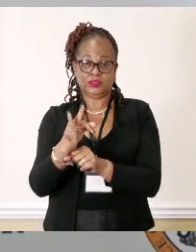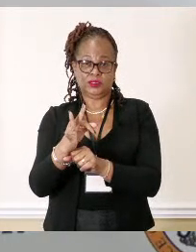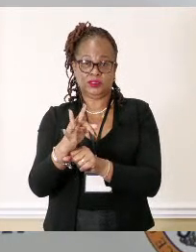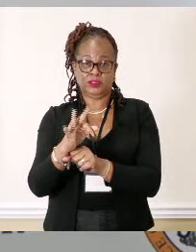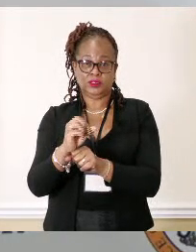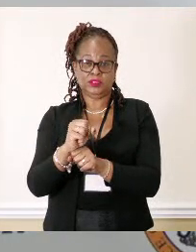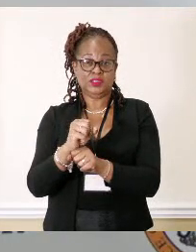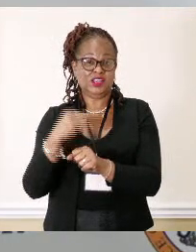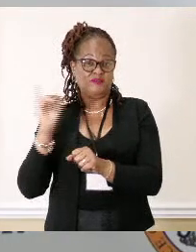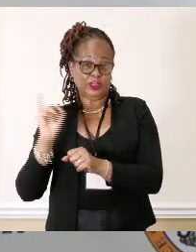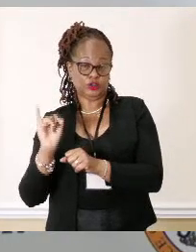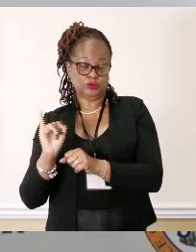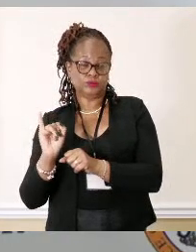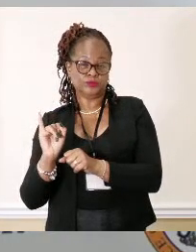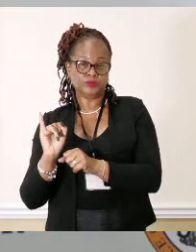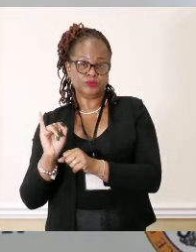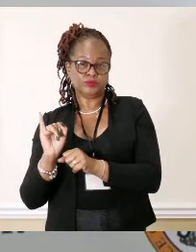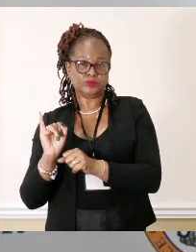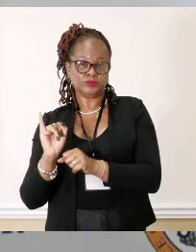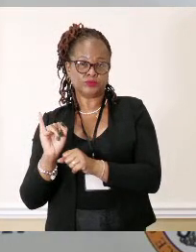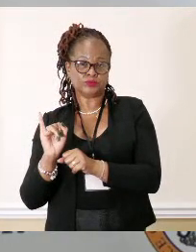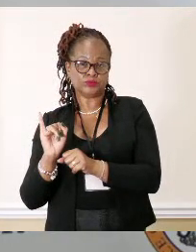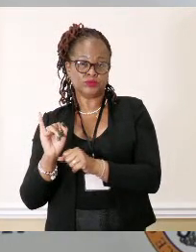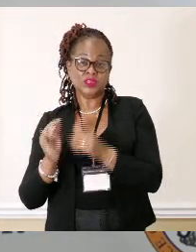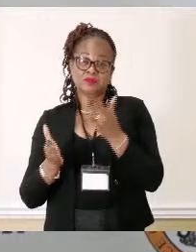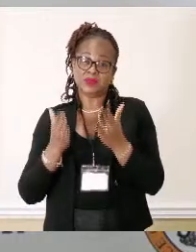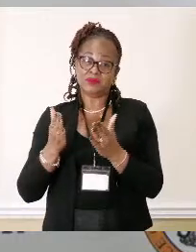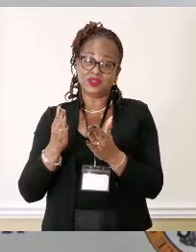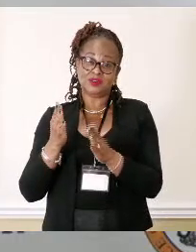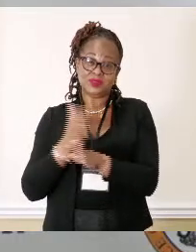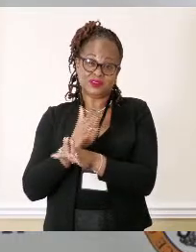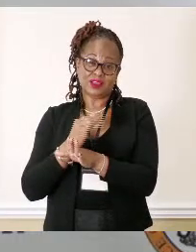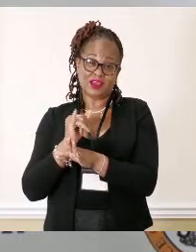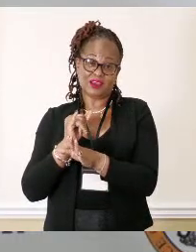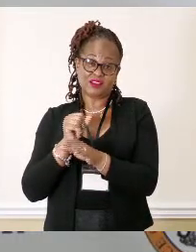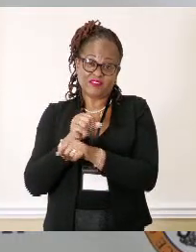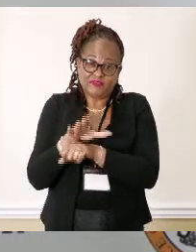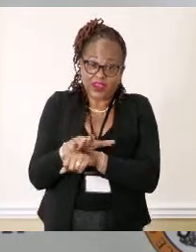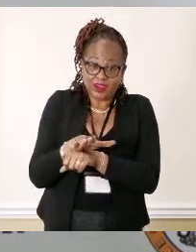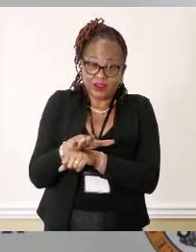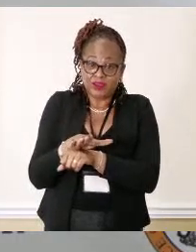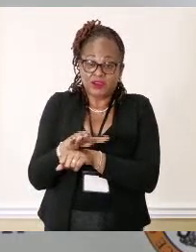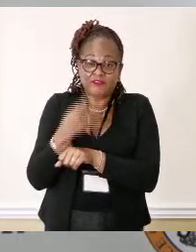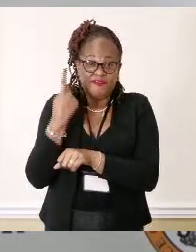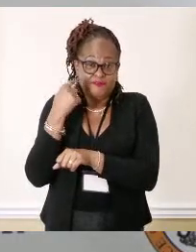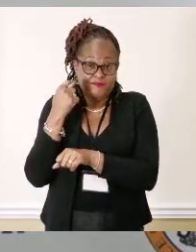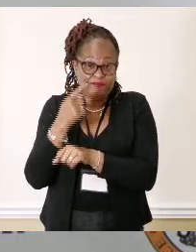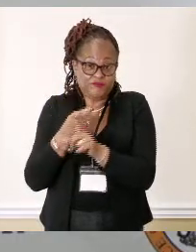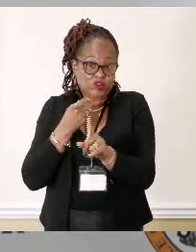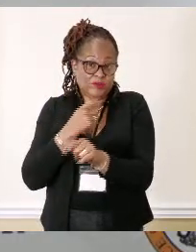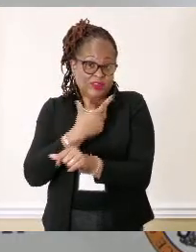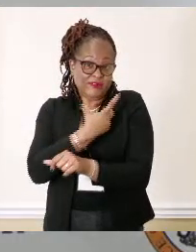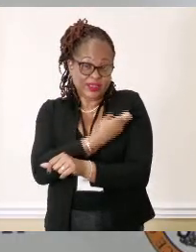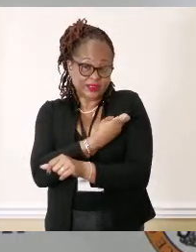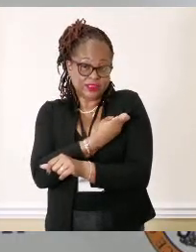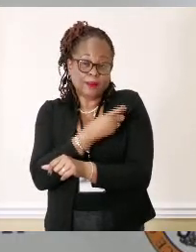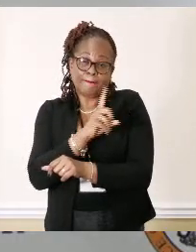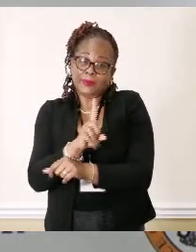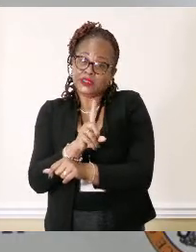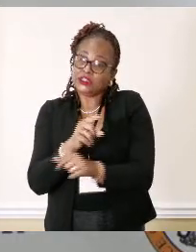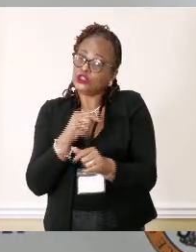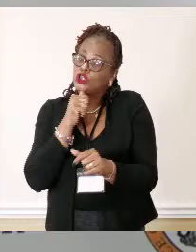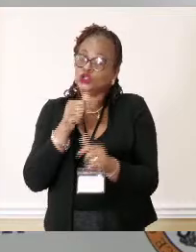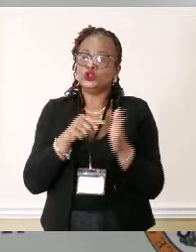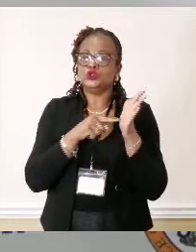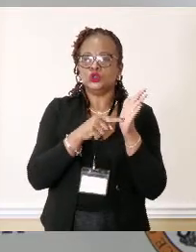virus infection. There may be side effects from the vaccine, but these side effects have not